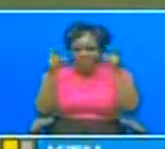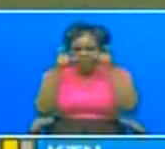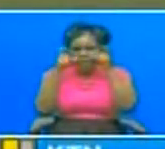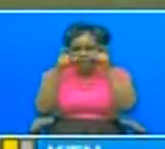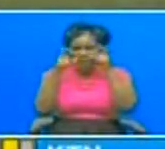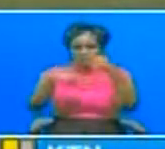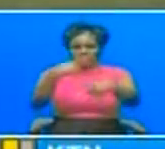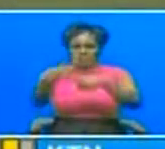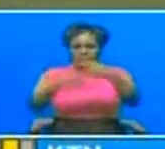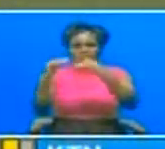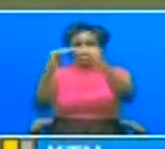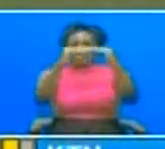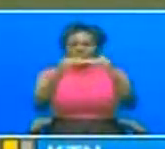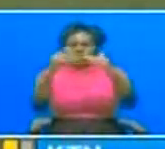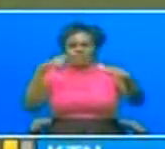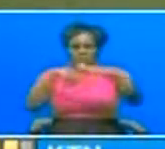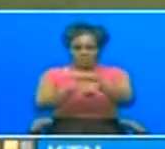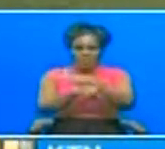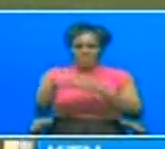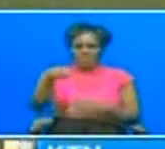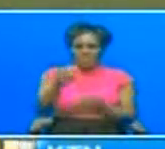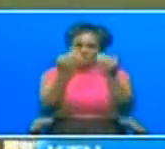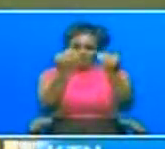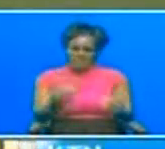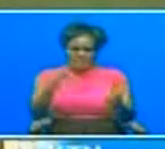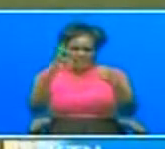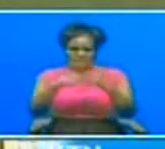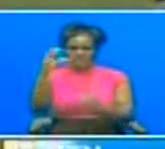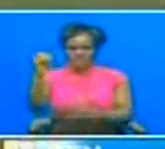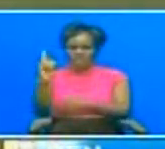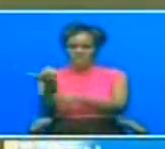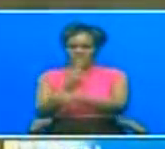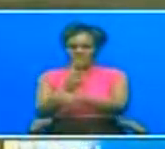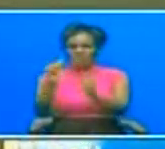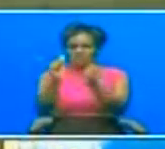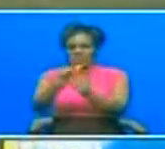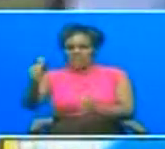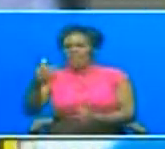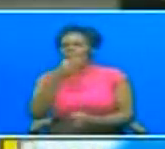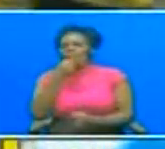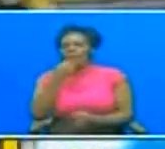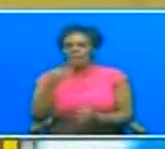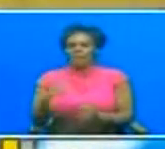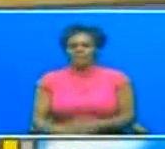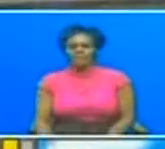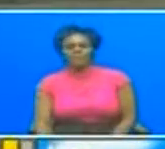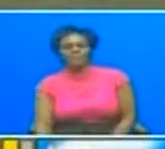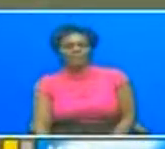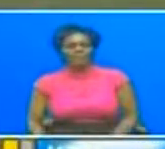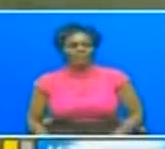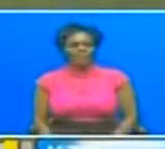as Tusker pressed for an equalizer. The Brewers then needed an 80th minute own goal by George Owino to grab a priceless points.